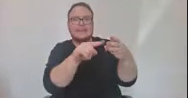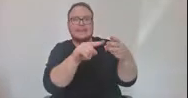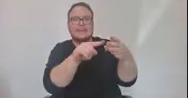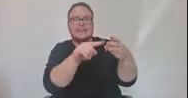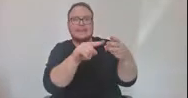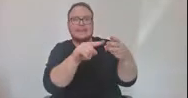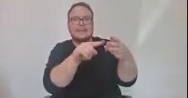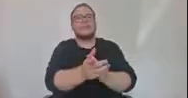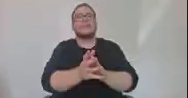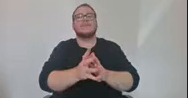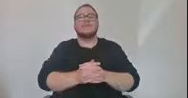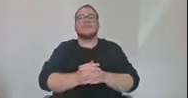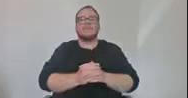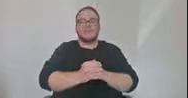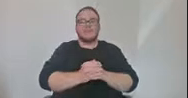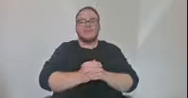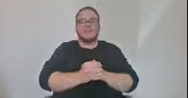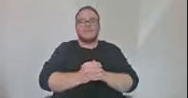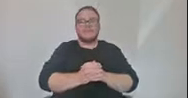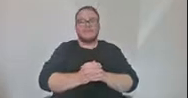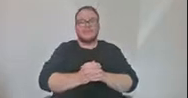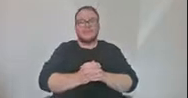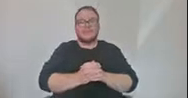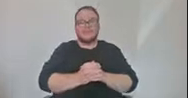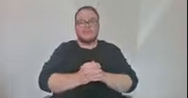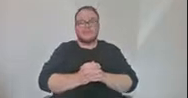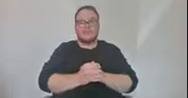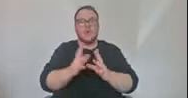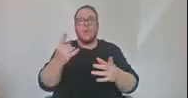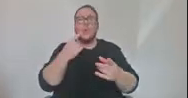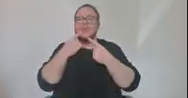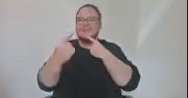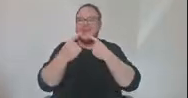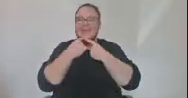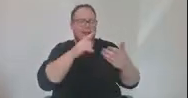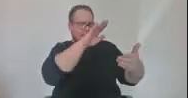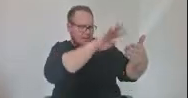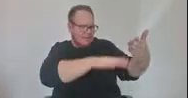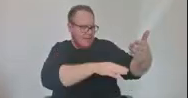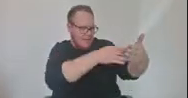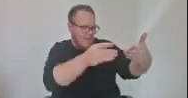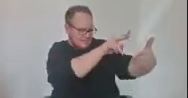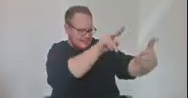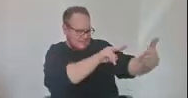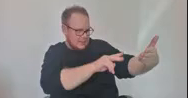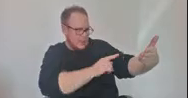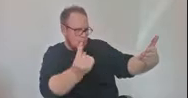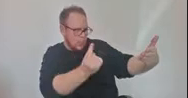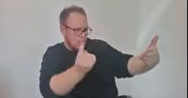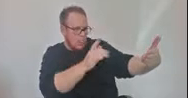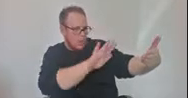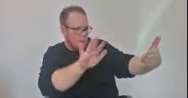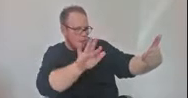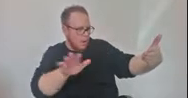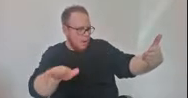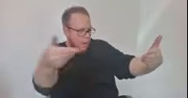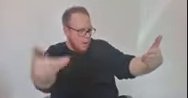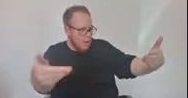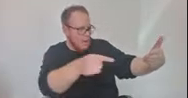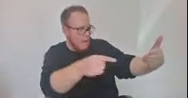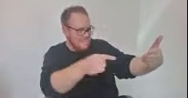slide I'll show you that in a little bit more detail, to look for groups that were being underserved. Okay, so those groups could be split